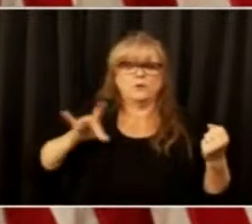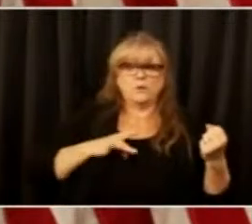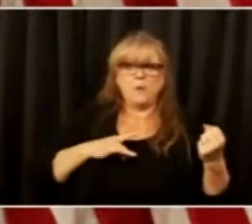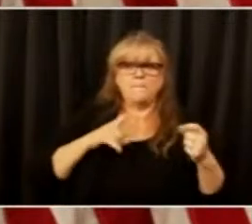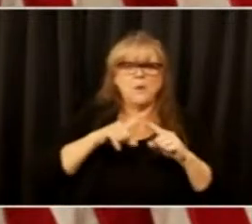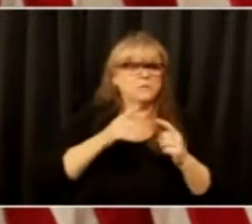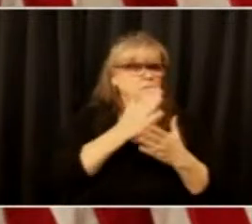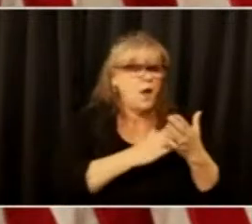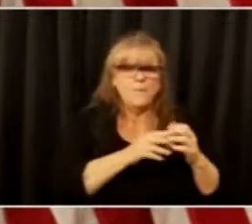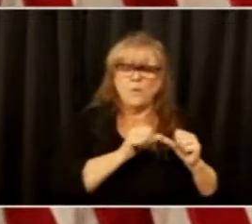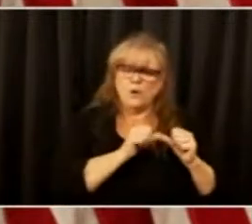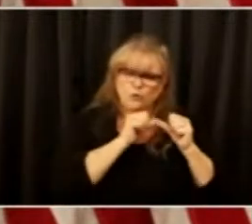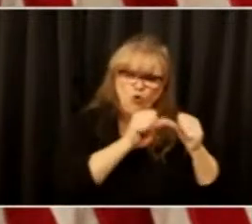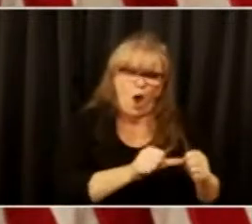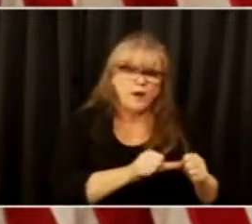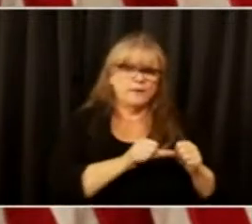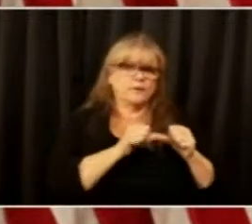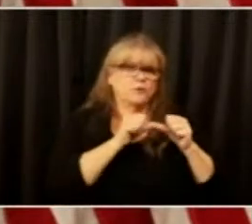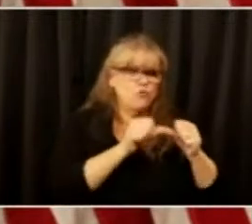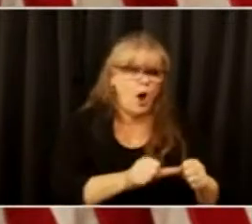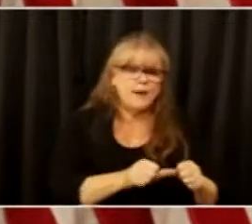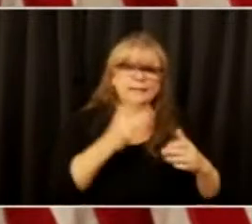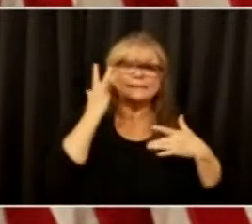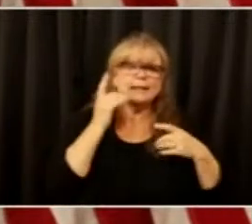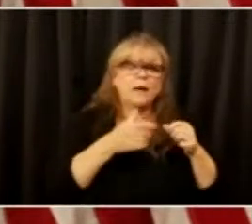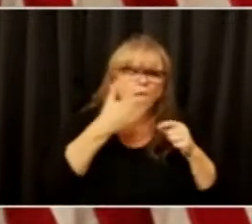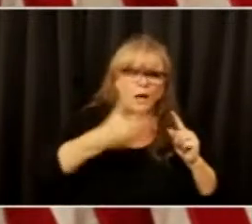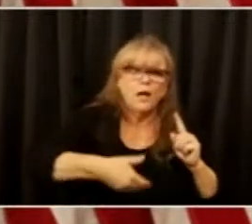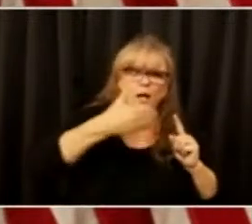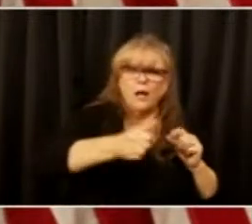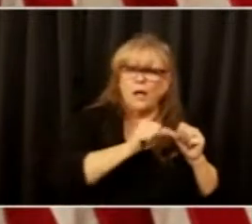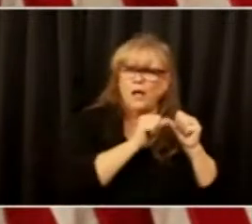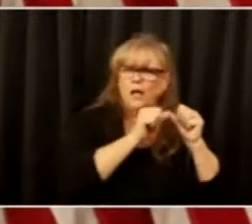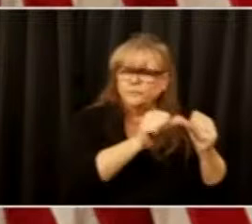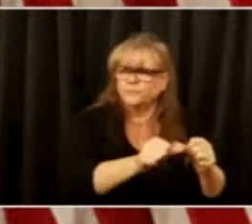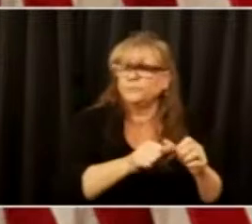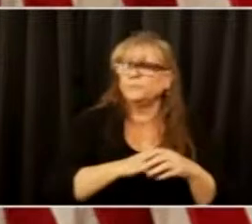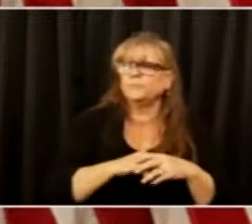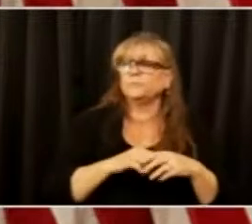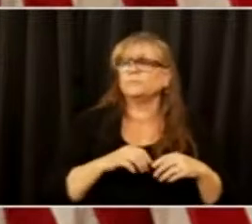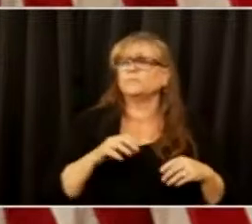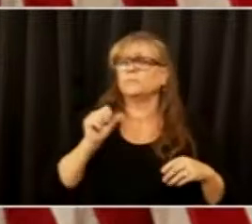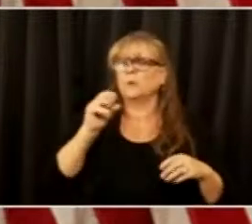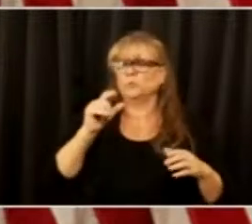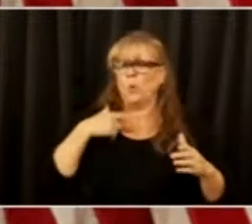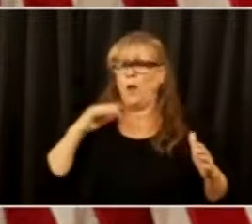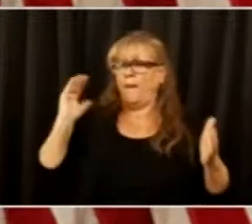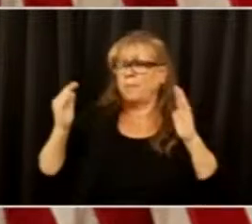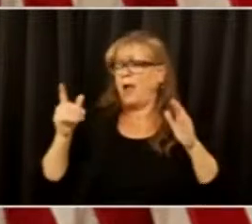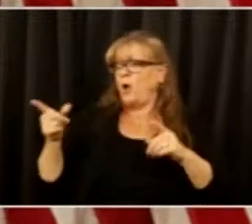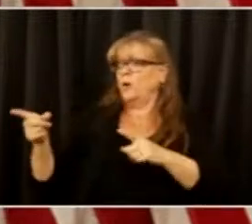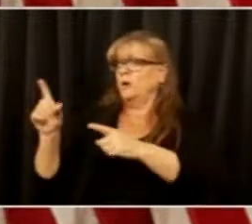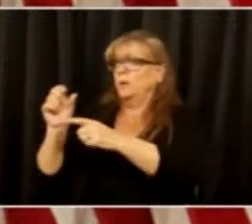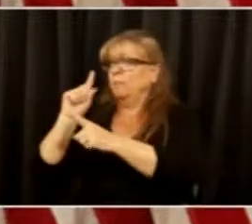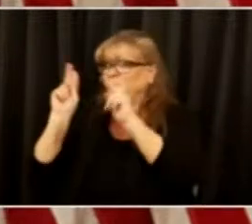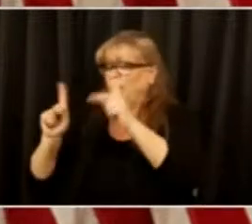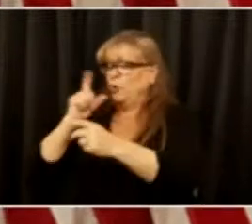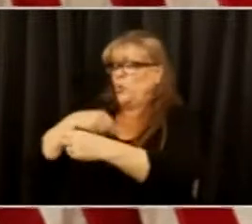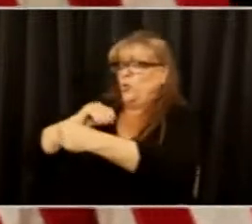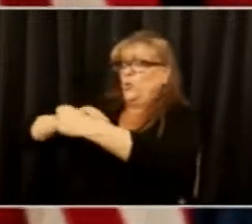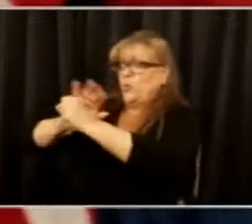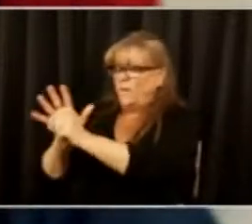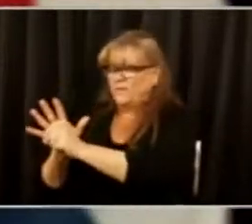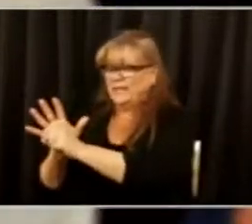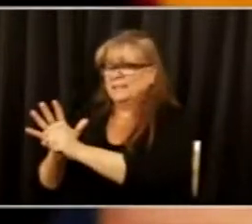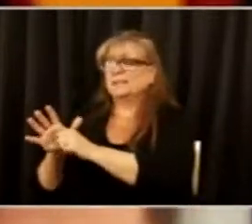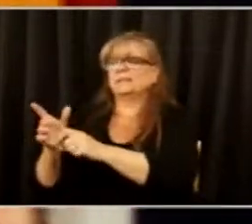as you mentioned, but it's much more likely for you to get long-term complications from the actual infection itself than from the vaccine itself.